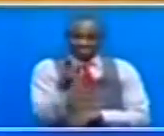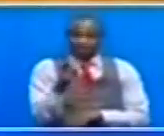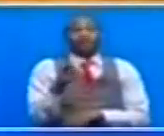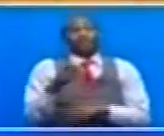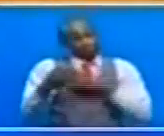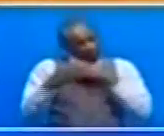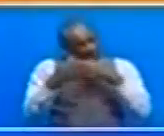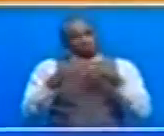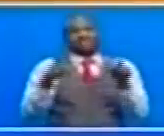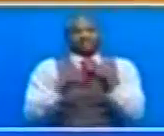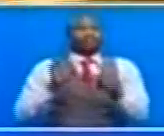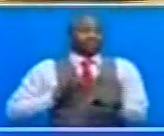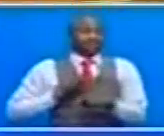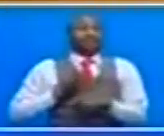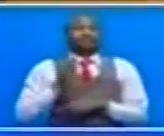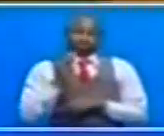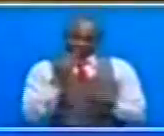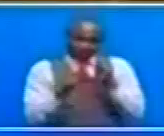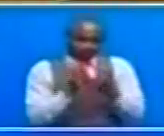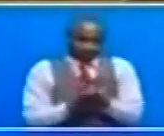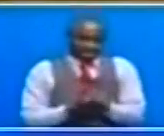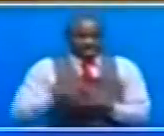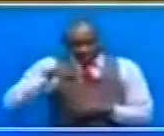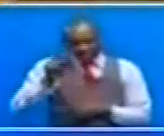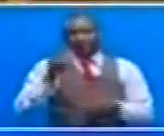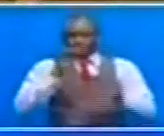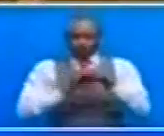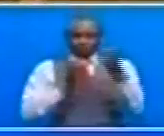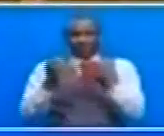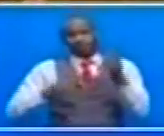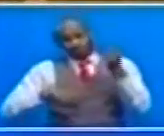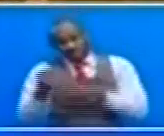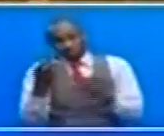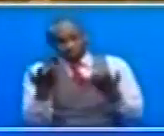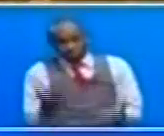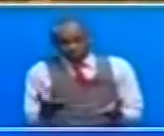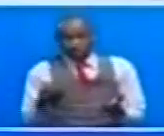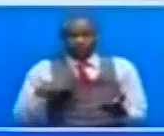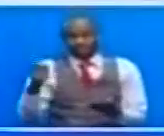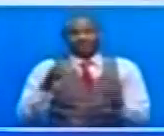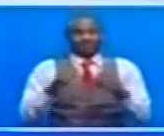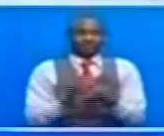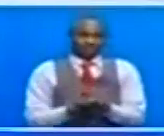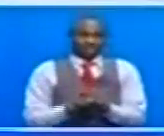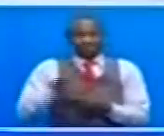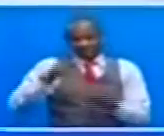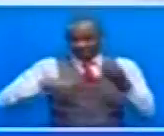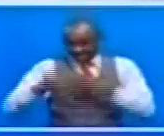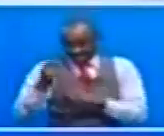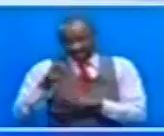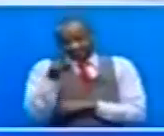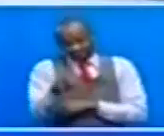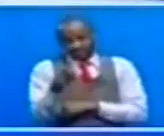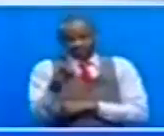milk. Other than milk, Charles has also made good business from selling kids to budding goat farmers. He sells his stock at